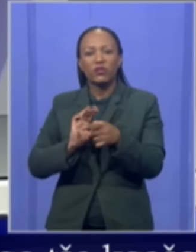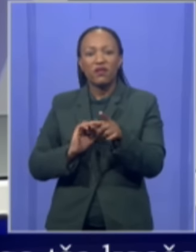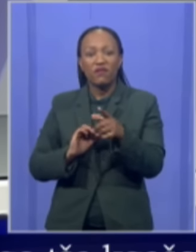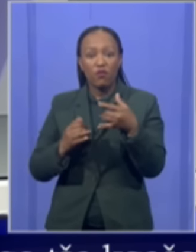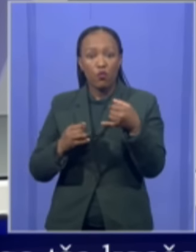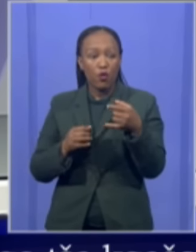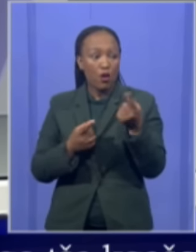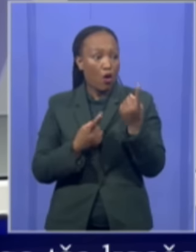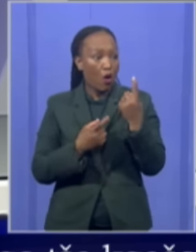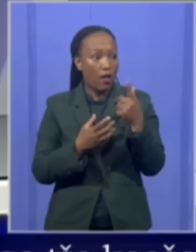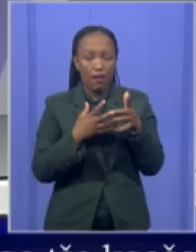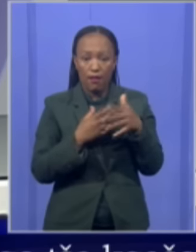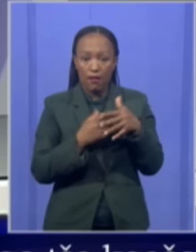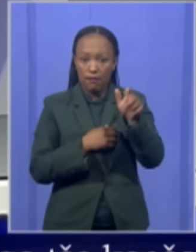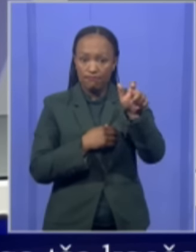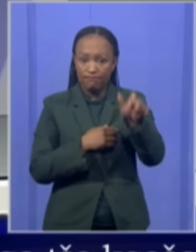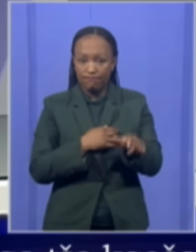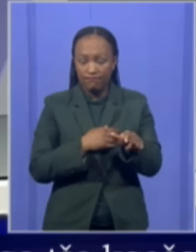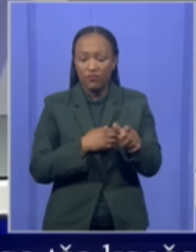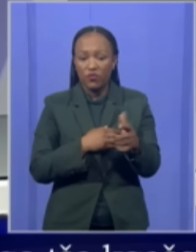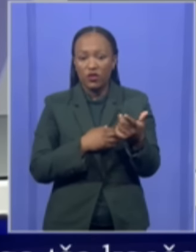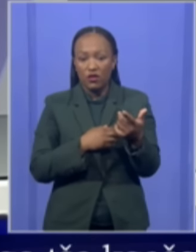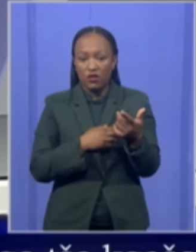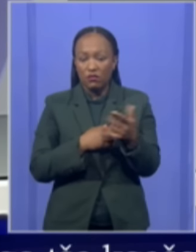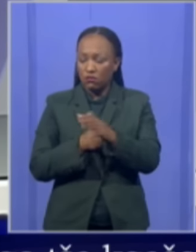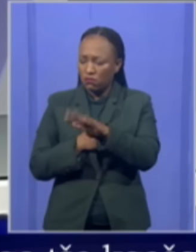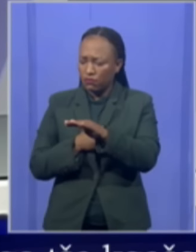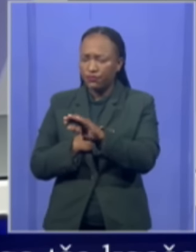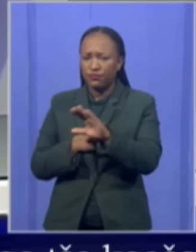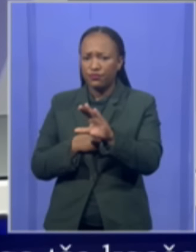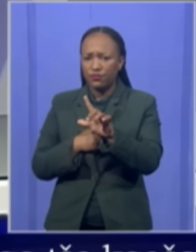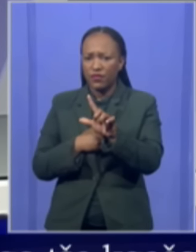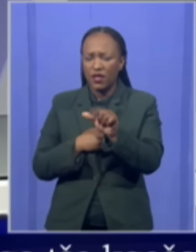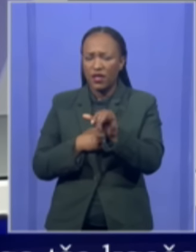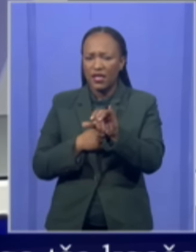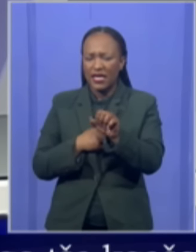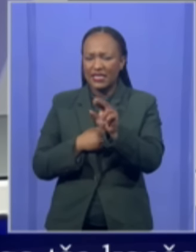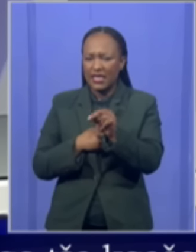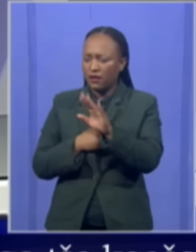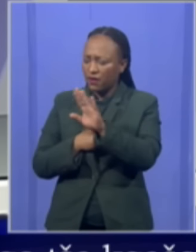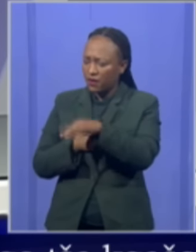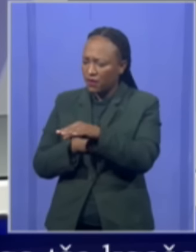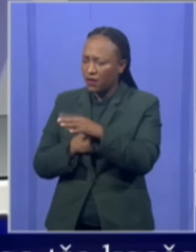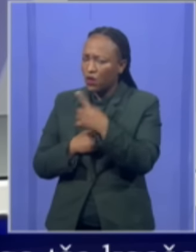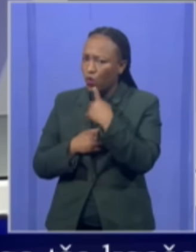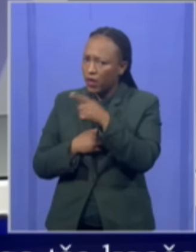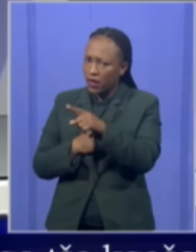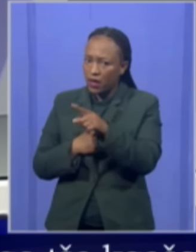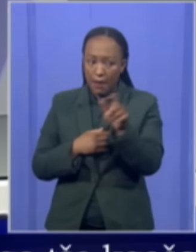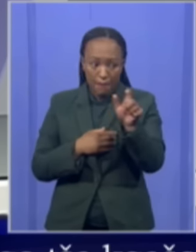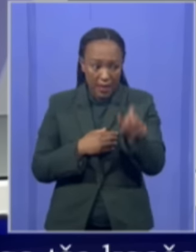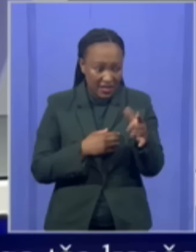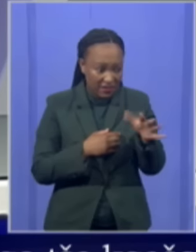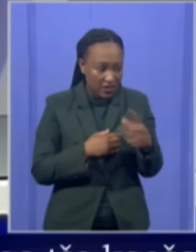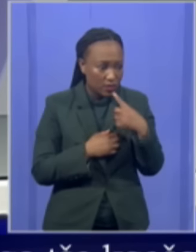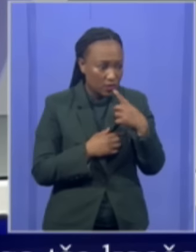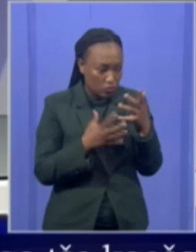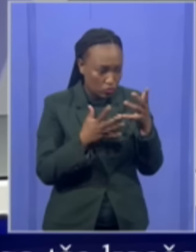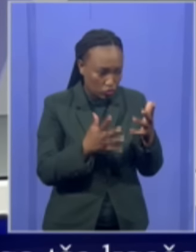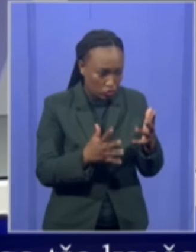mang a go bitša re Clayson o reng ka taba motho o rile o ka hlatsela